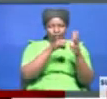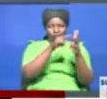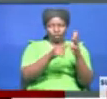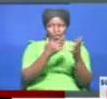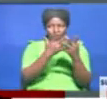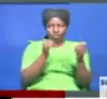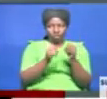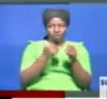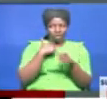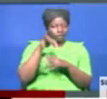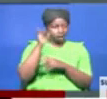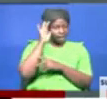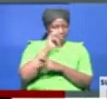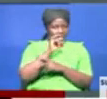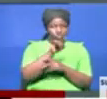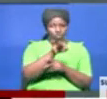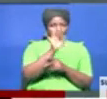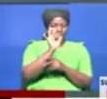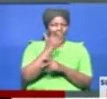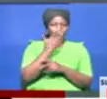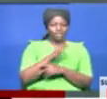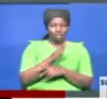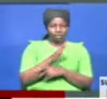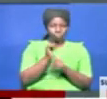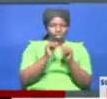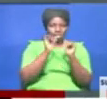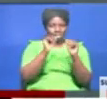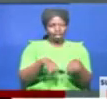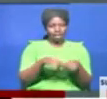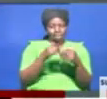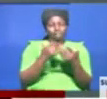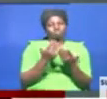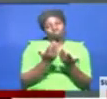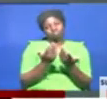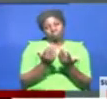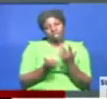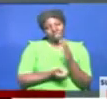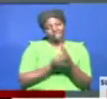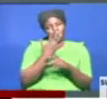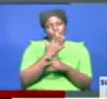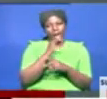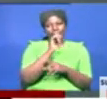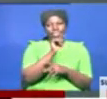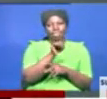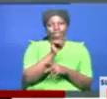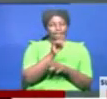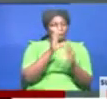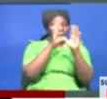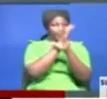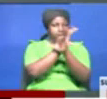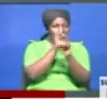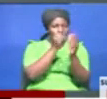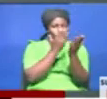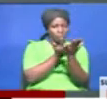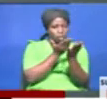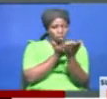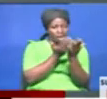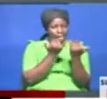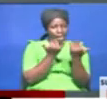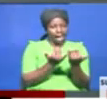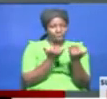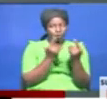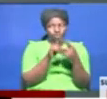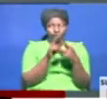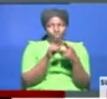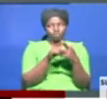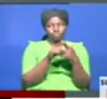you've picked top of your mind. Yes. That could actually, or rather, are forming ground of this presidential petition. Yes. Now, to also set the